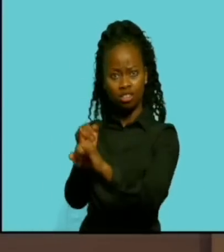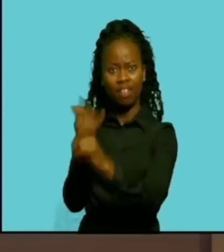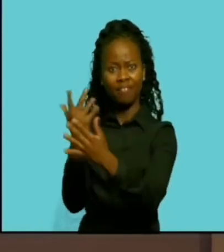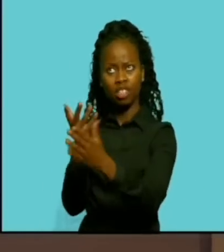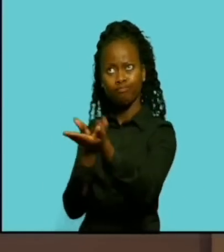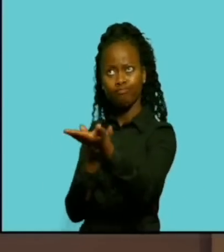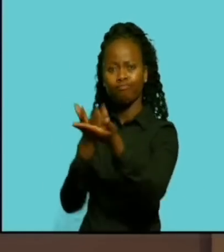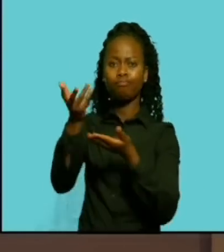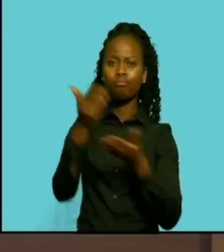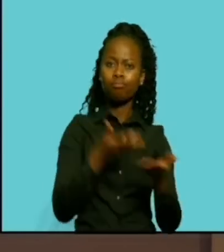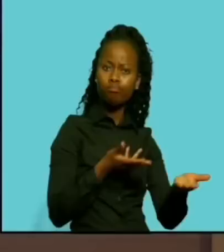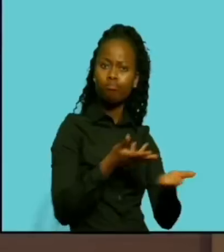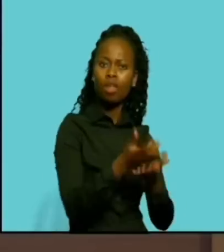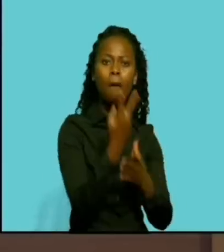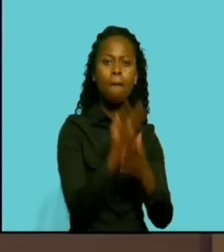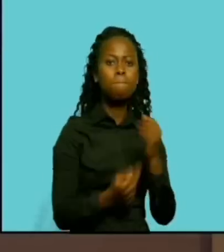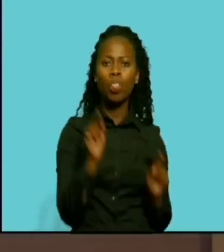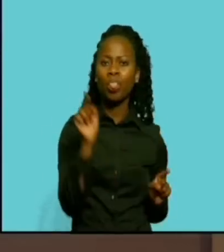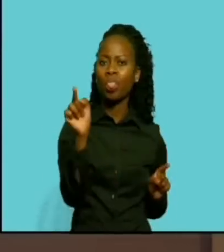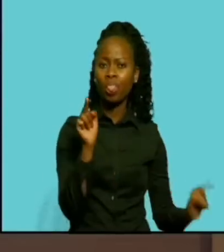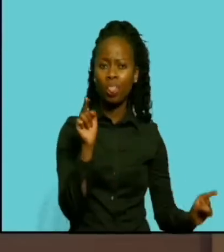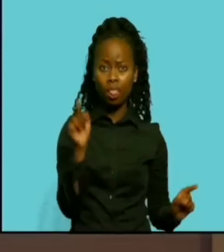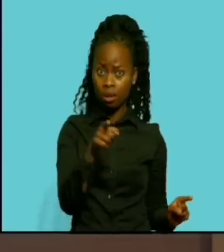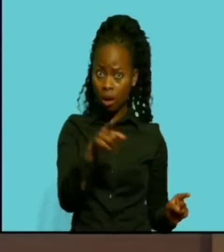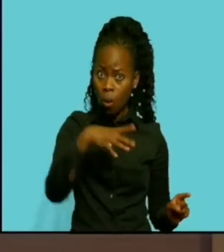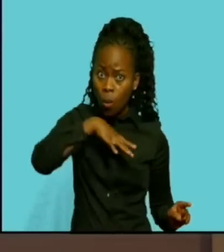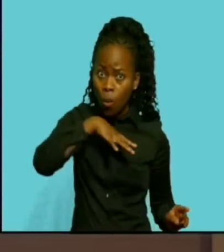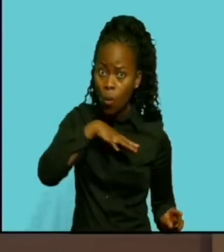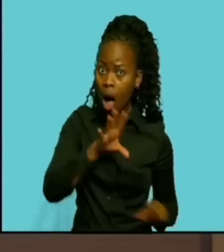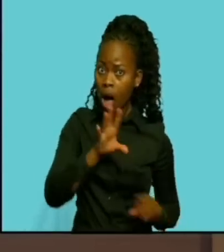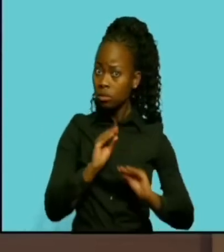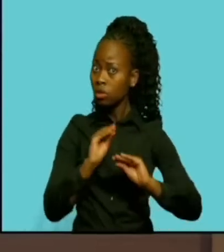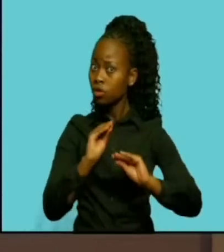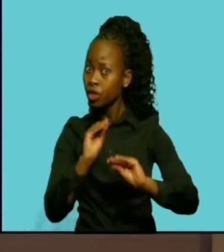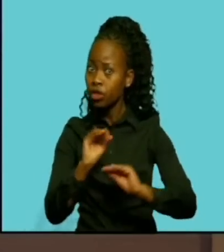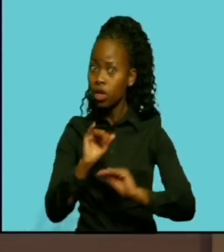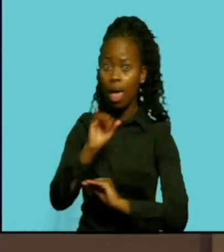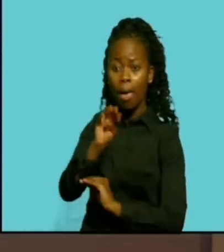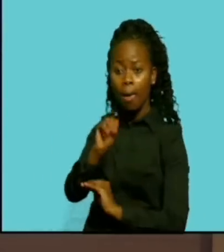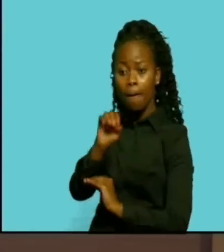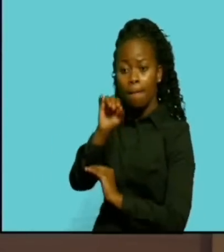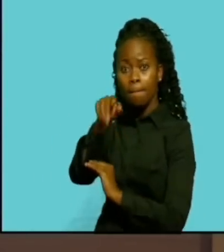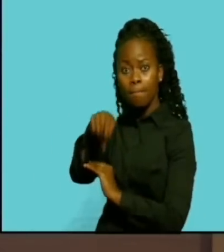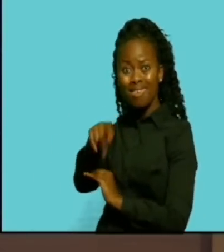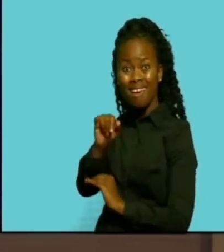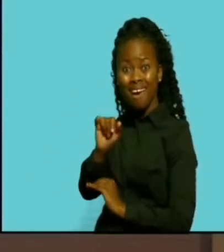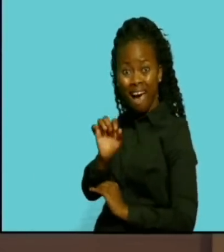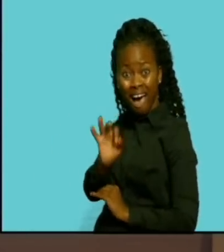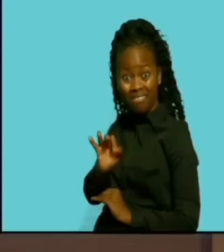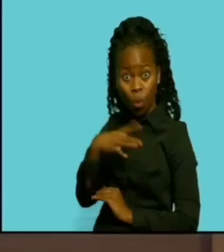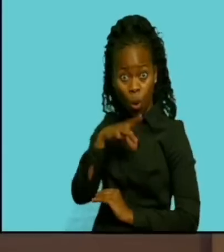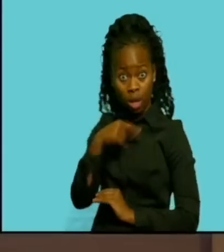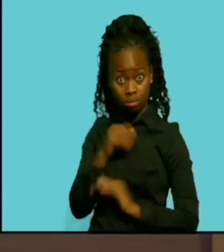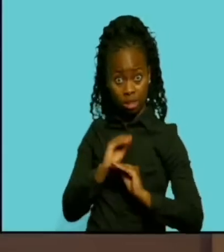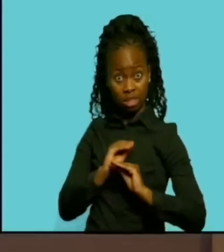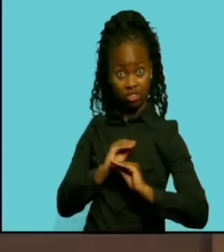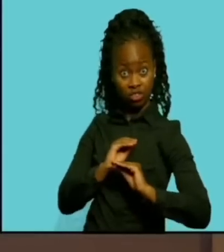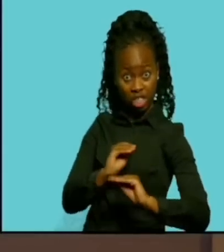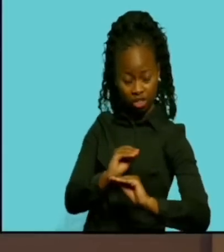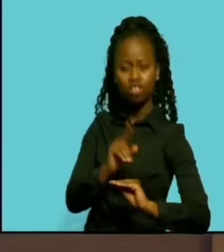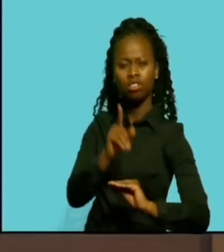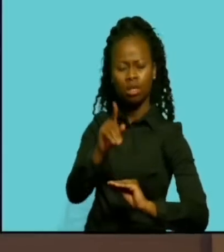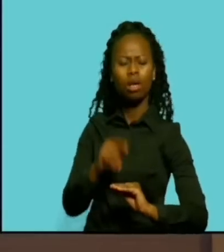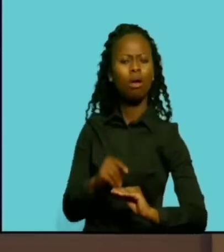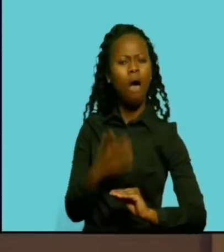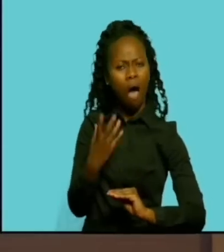you would like a short course on the MPIF, please do contact. In the document,